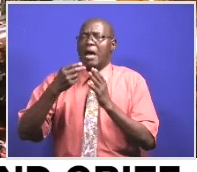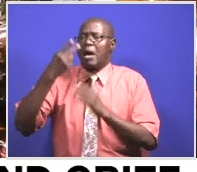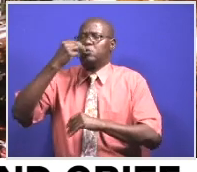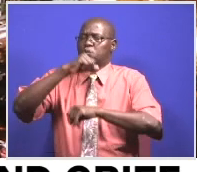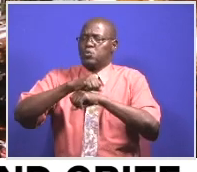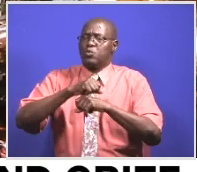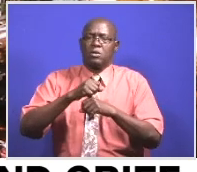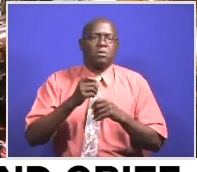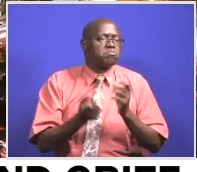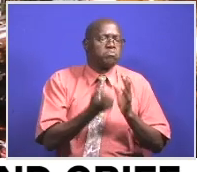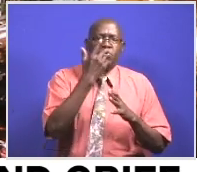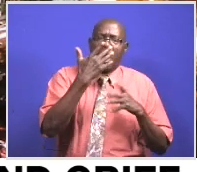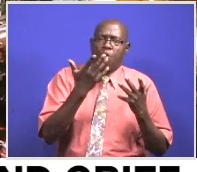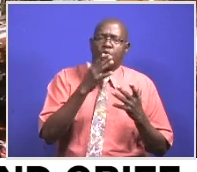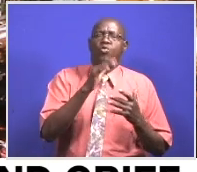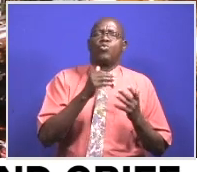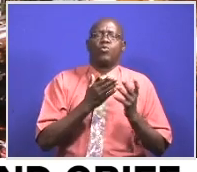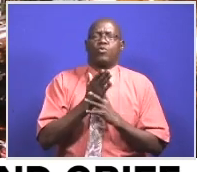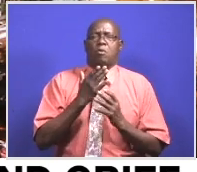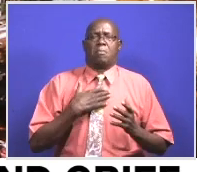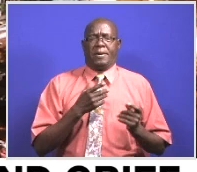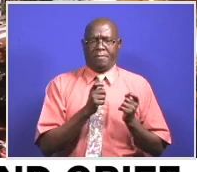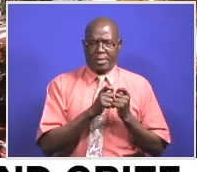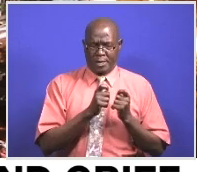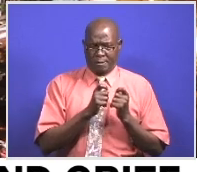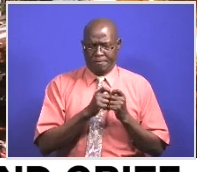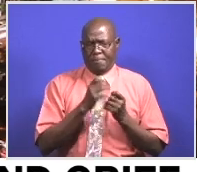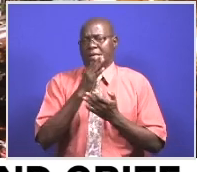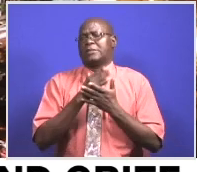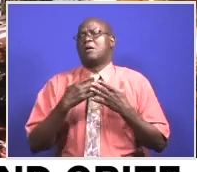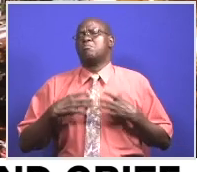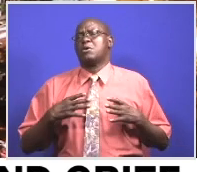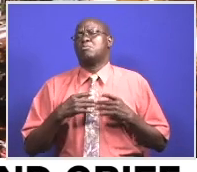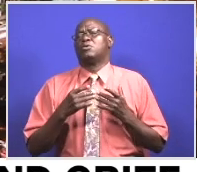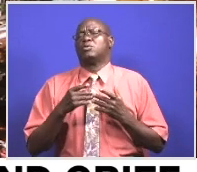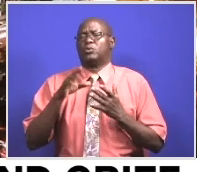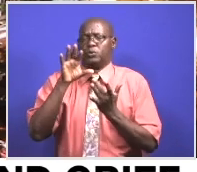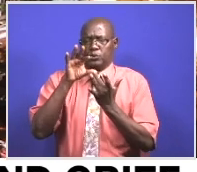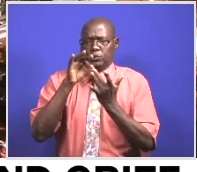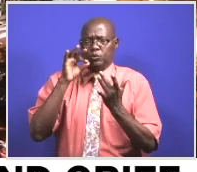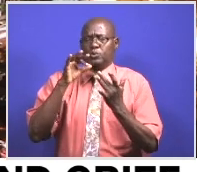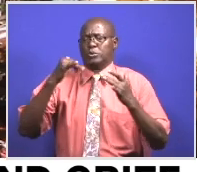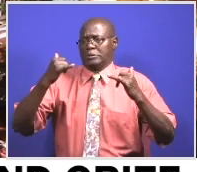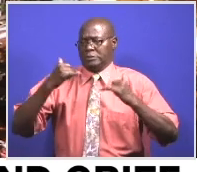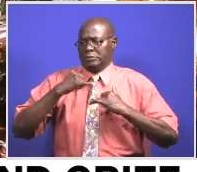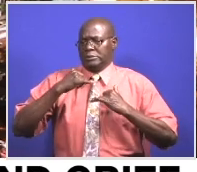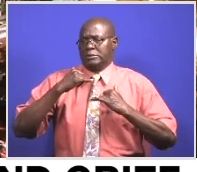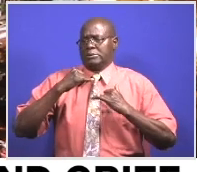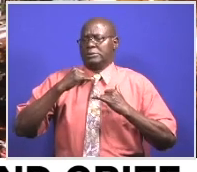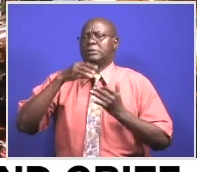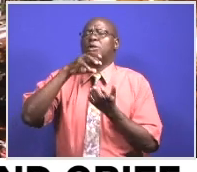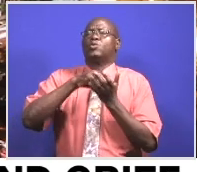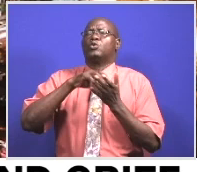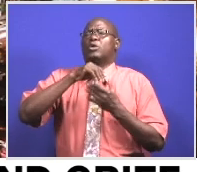born in my pain. Some people choose to remain in the stage of depressed.